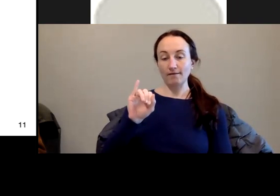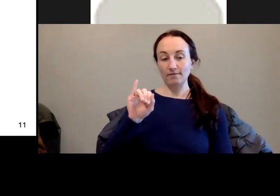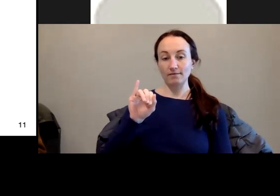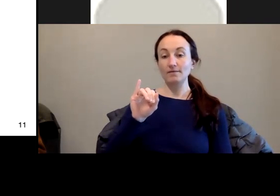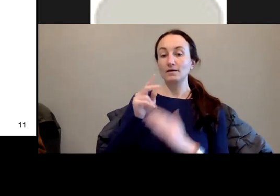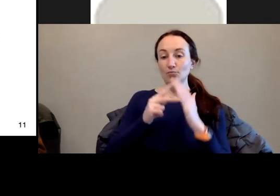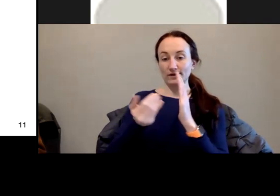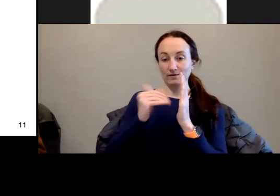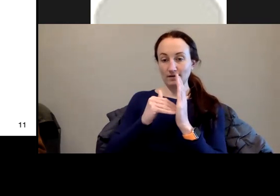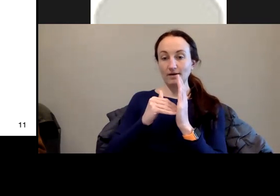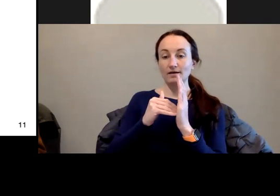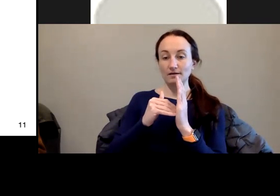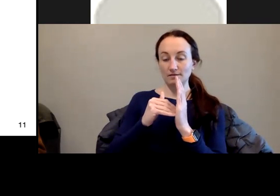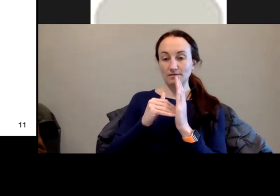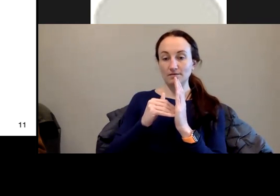again from the same